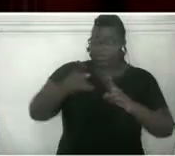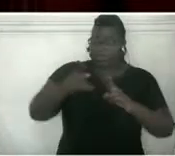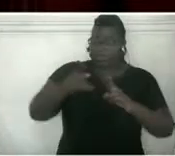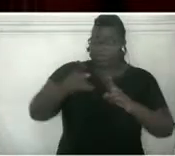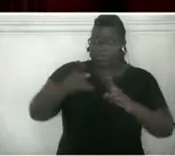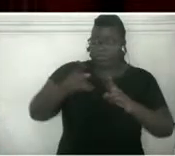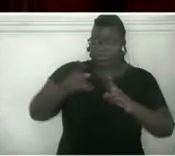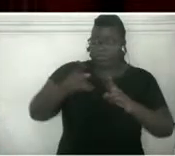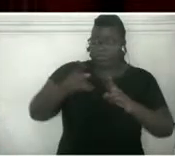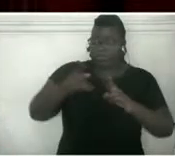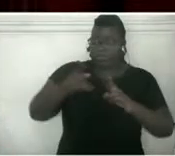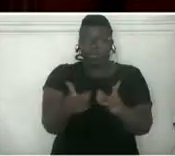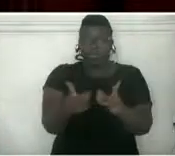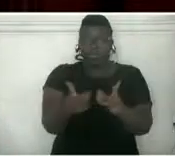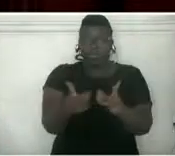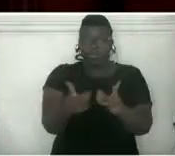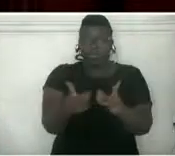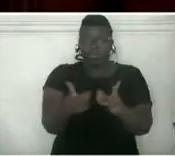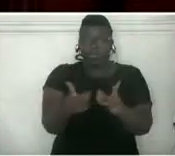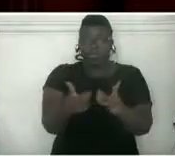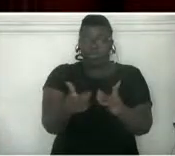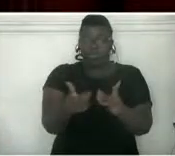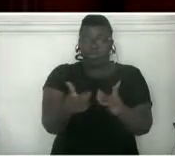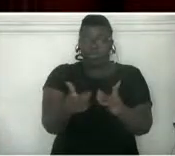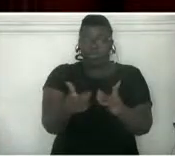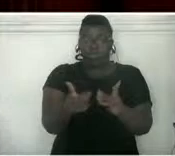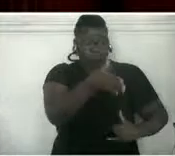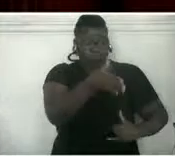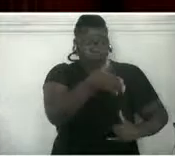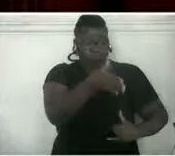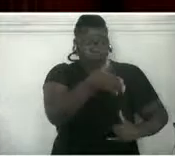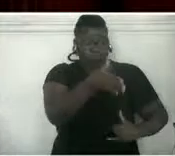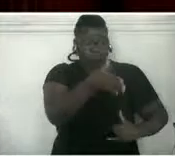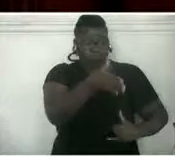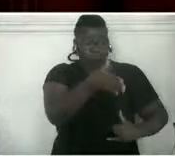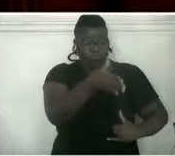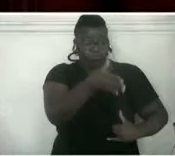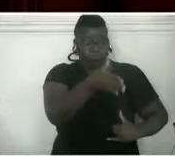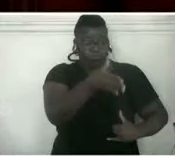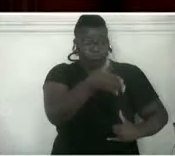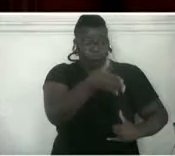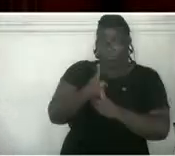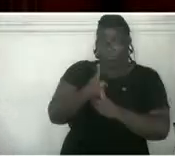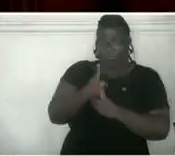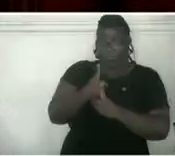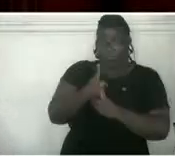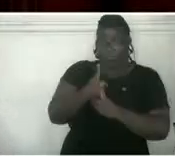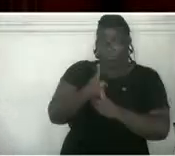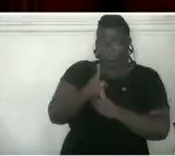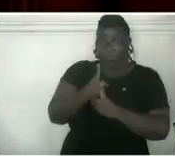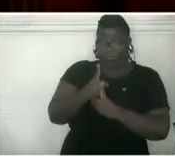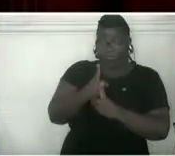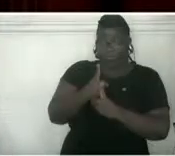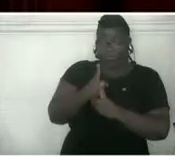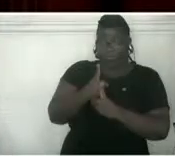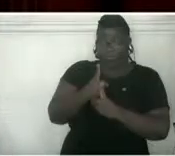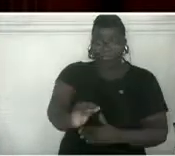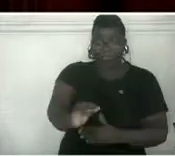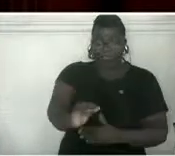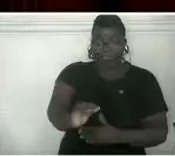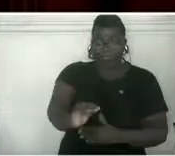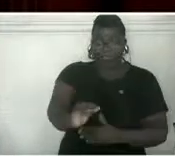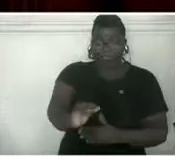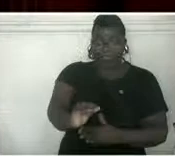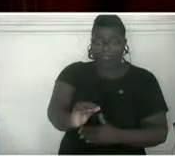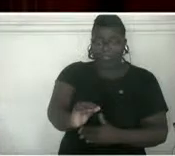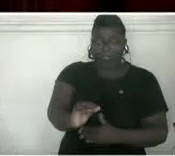departments and in various sectors to answer before they ask. The list can be